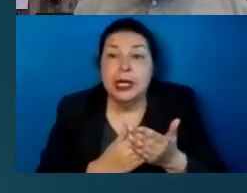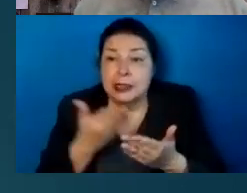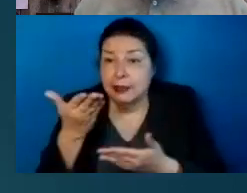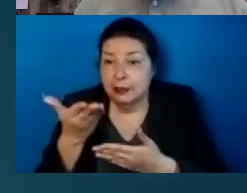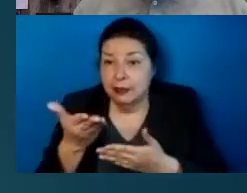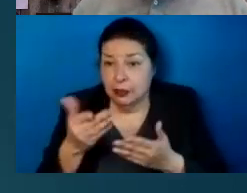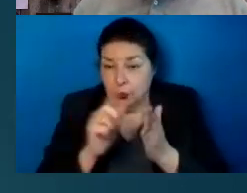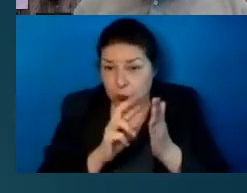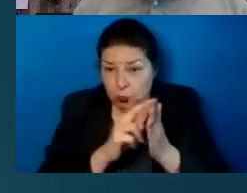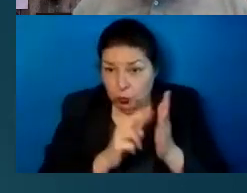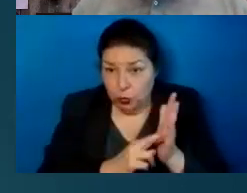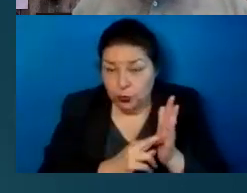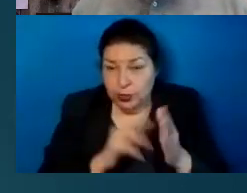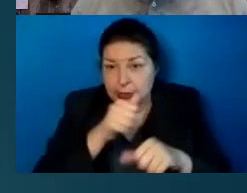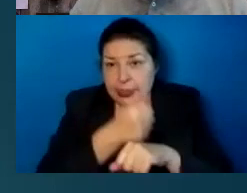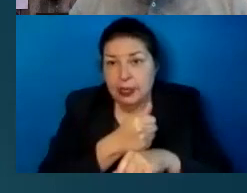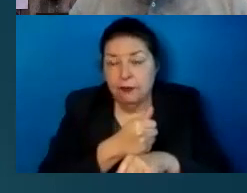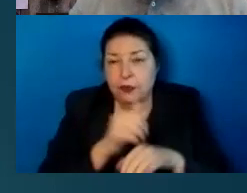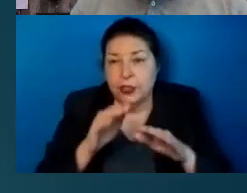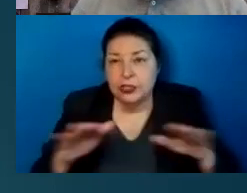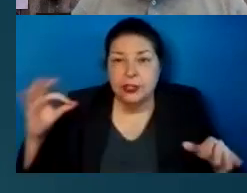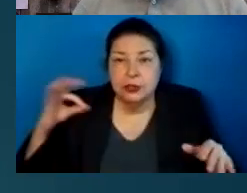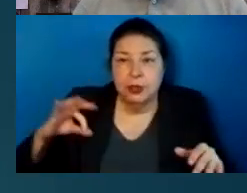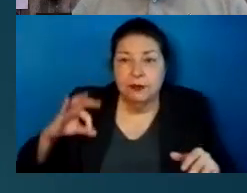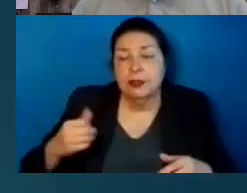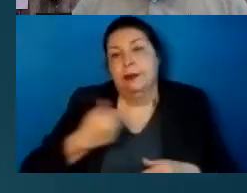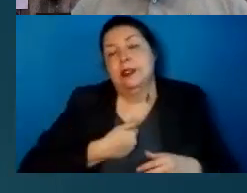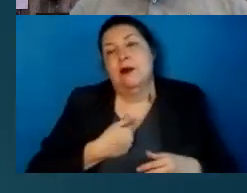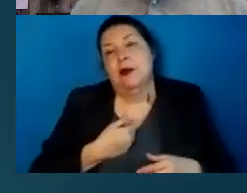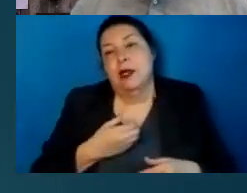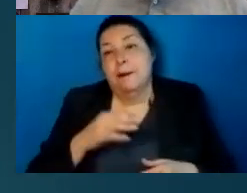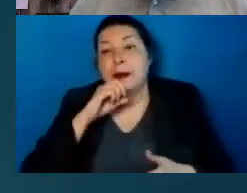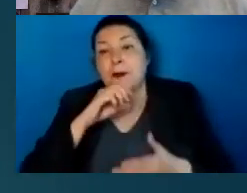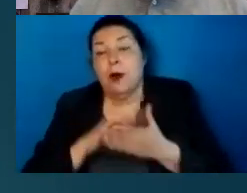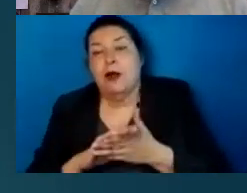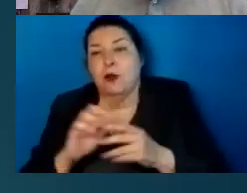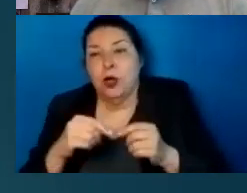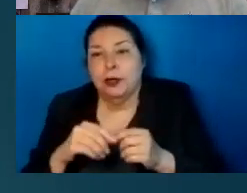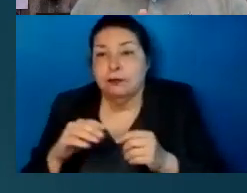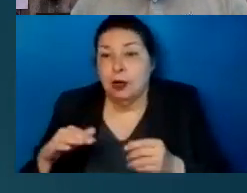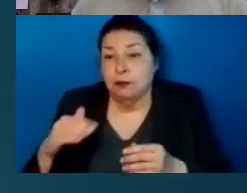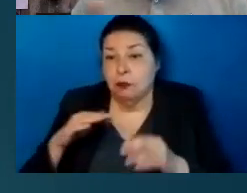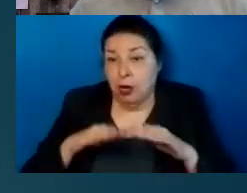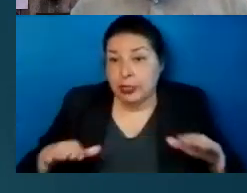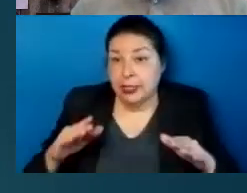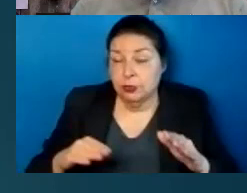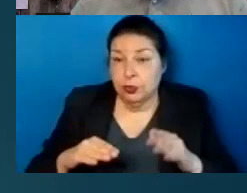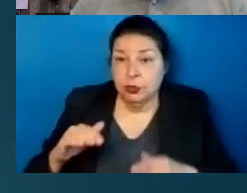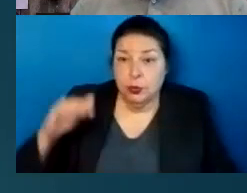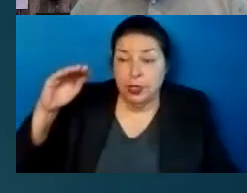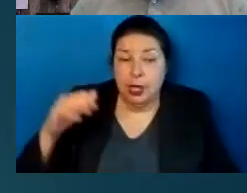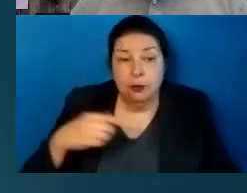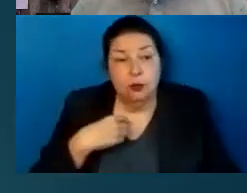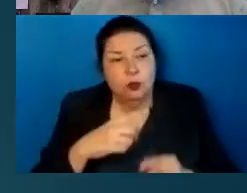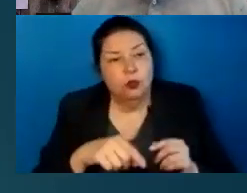benefit. My wife and I, when we were raising our kids, we always would tell them, okay, you're going out, I